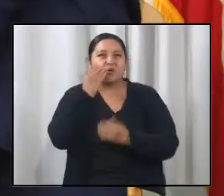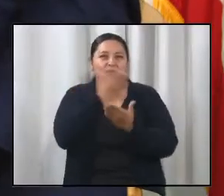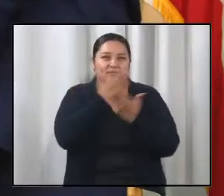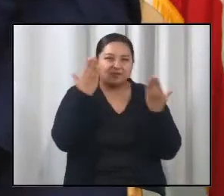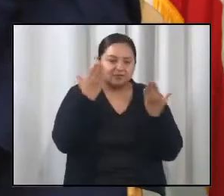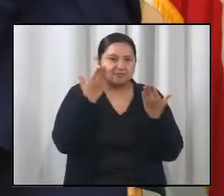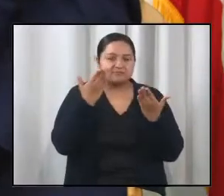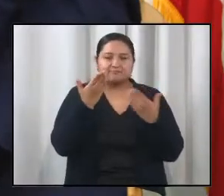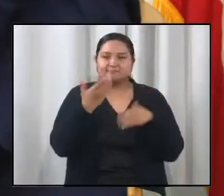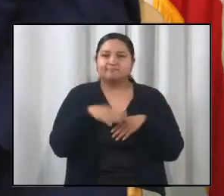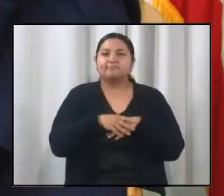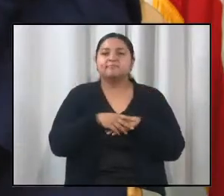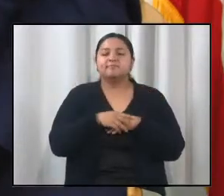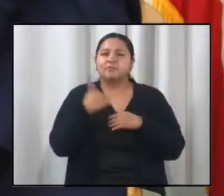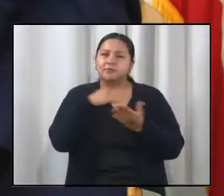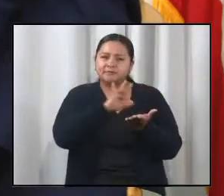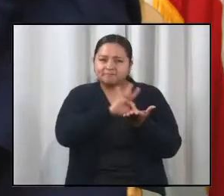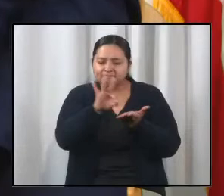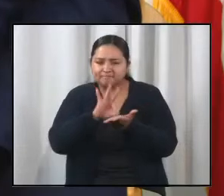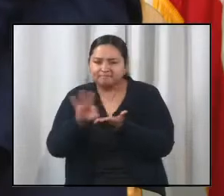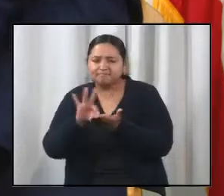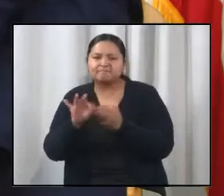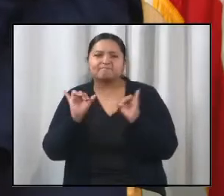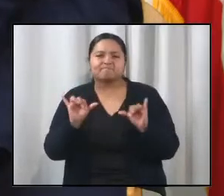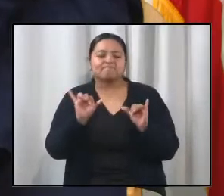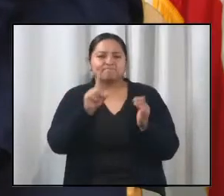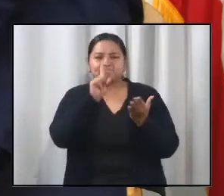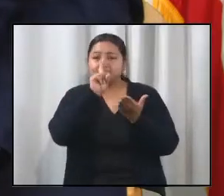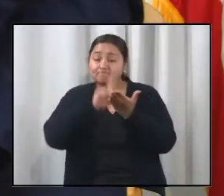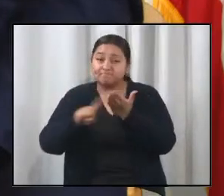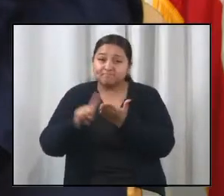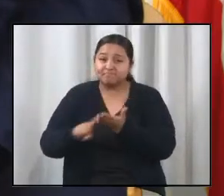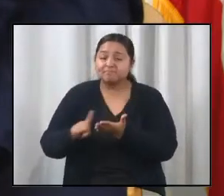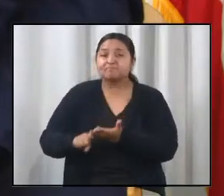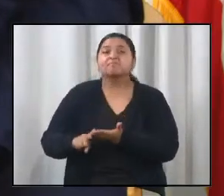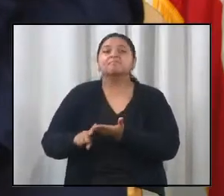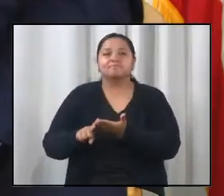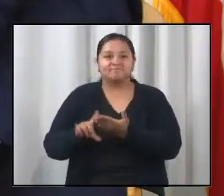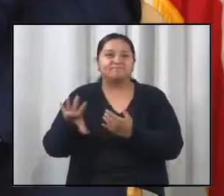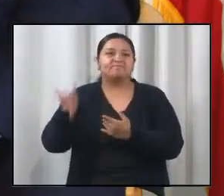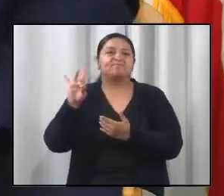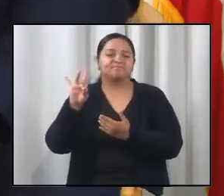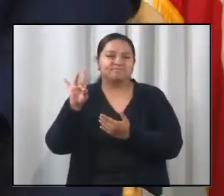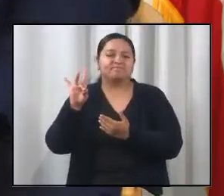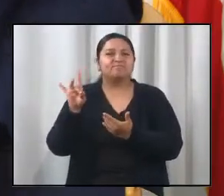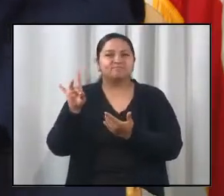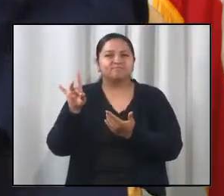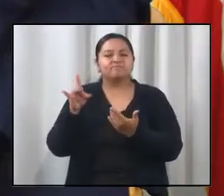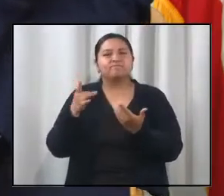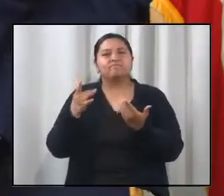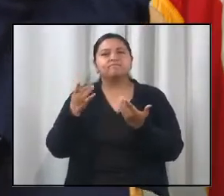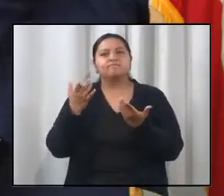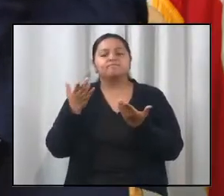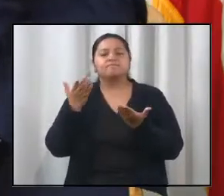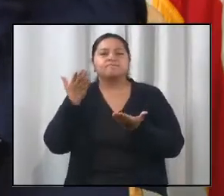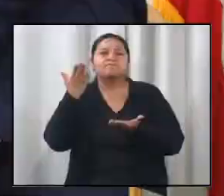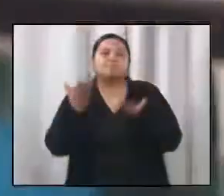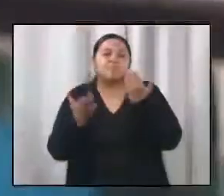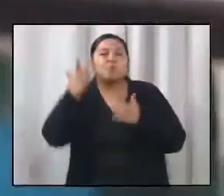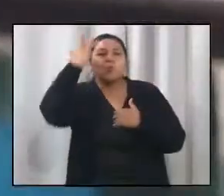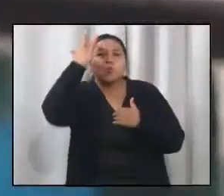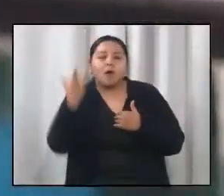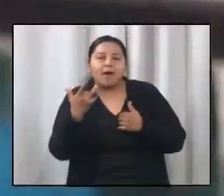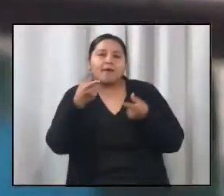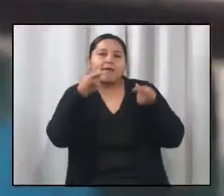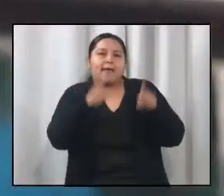data, as well as research, there are strong indicators as to why this might be,